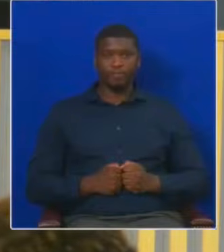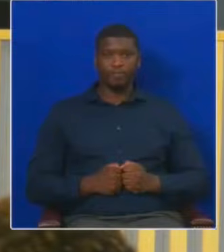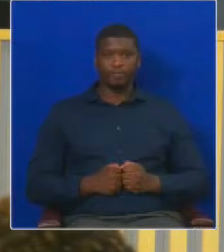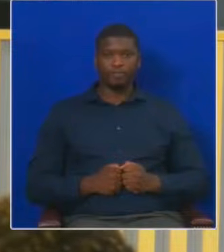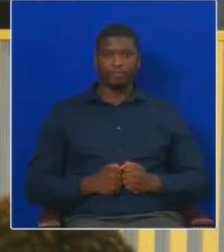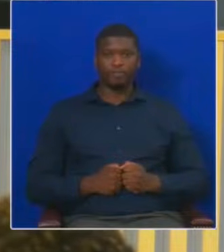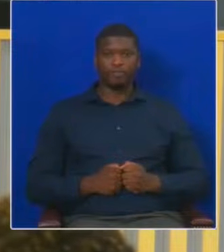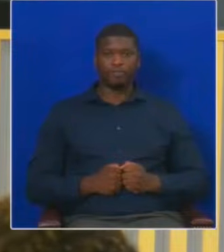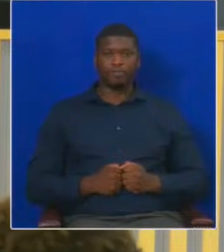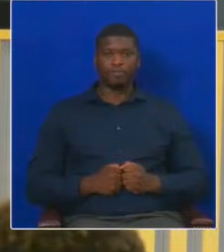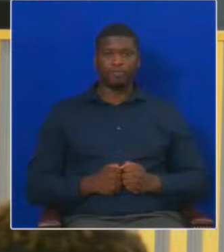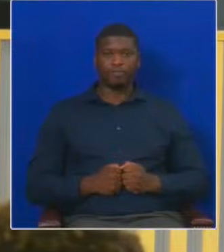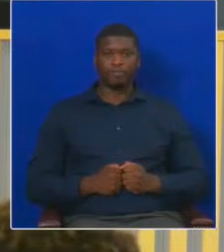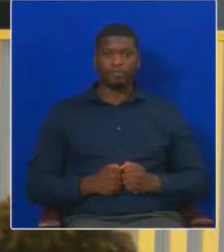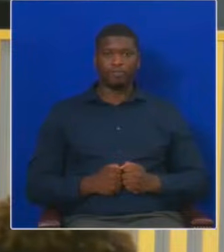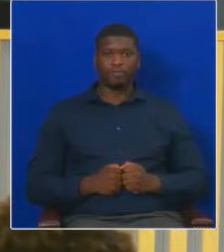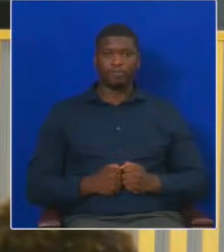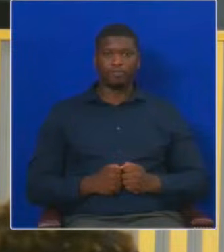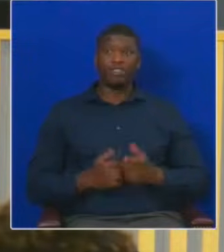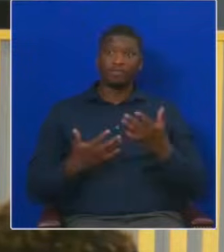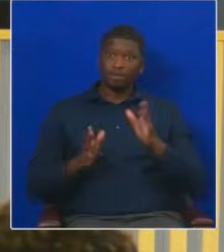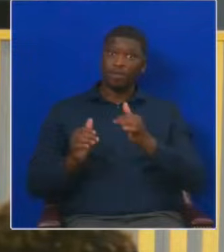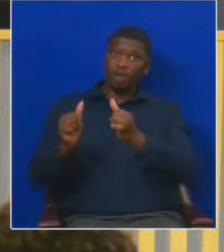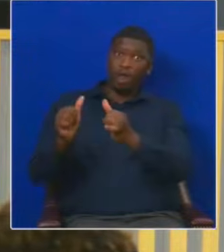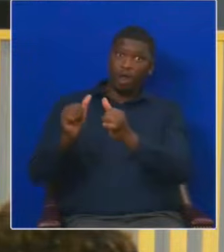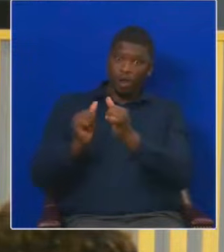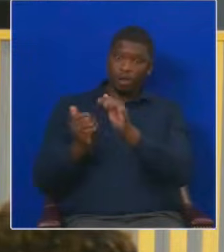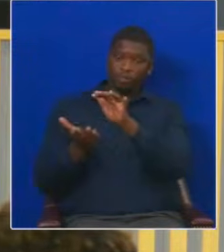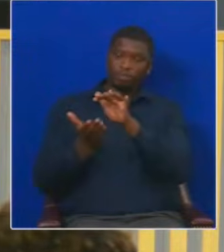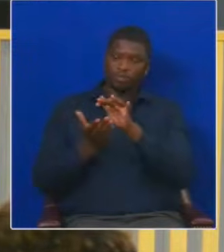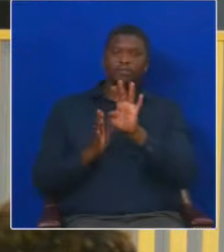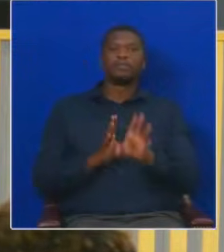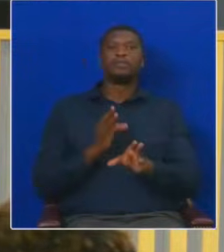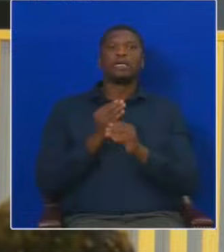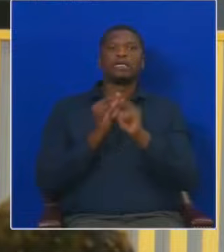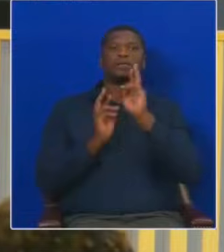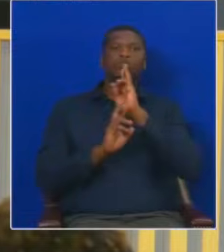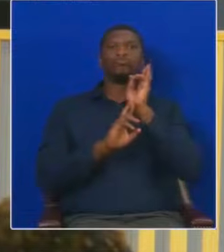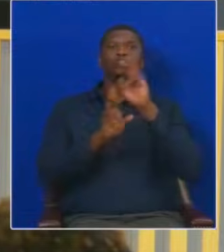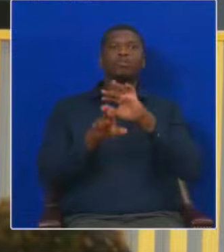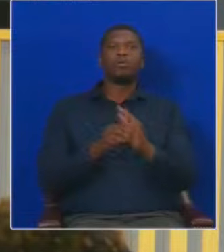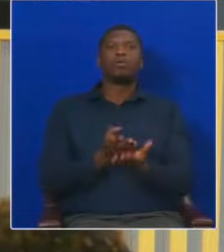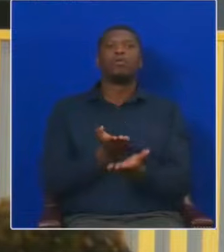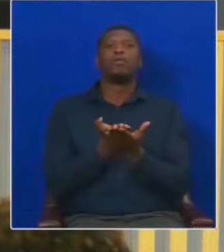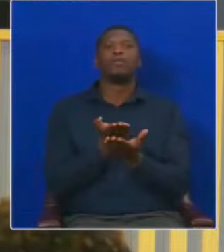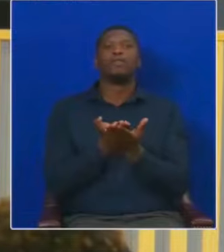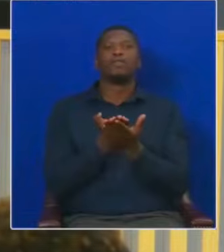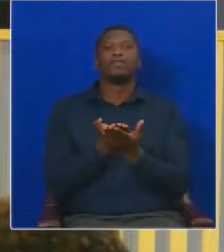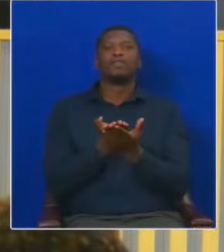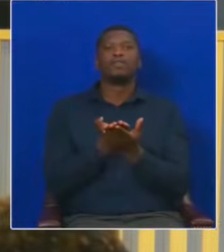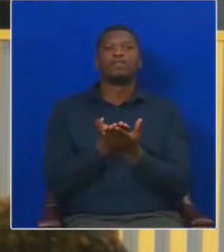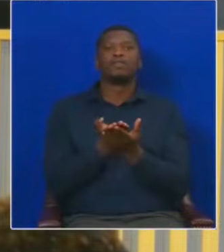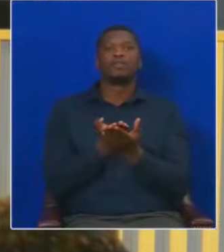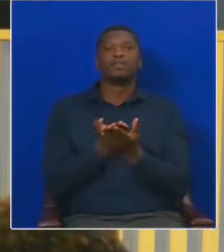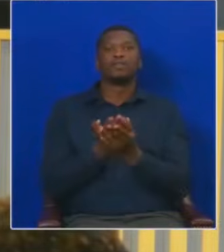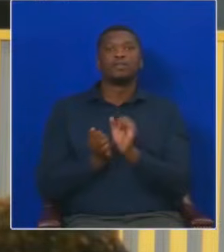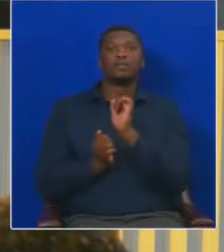with the report that the cell phones were not